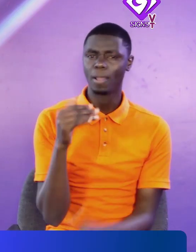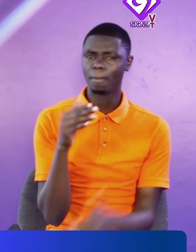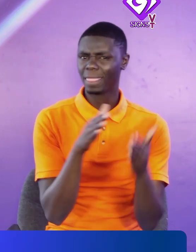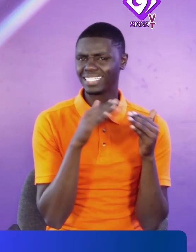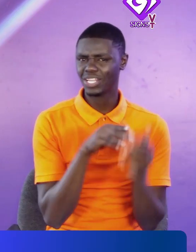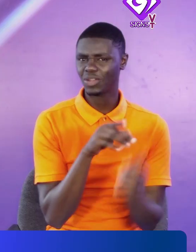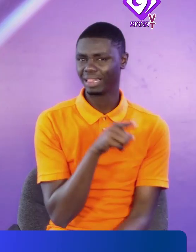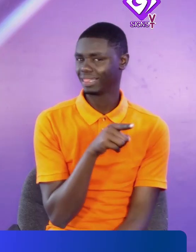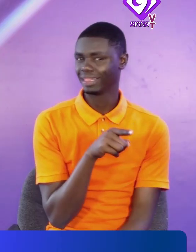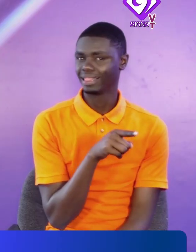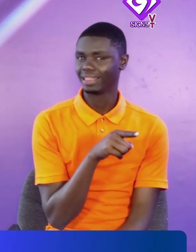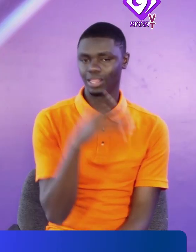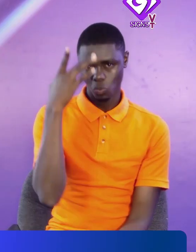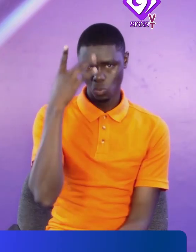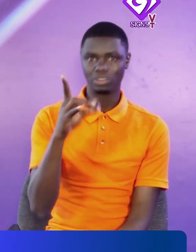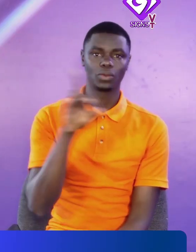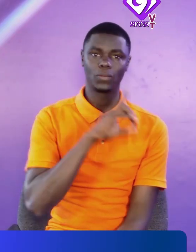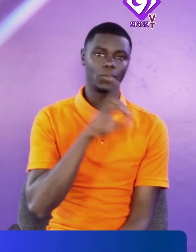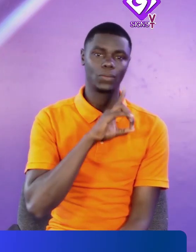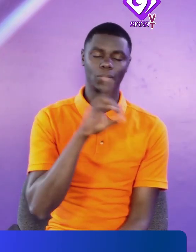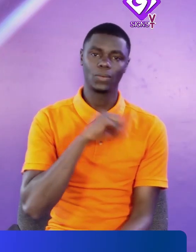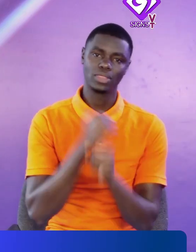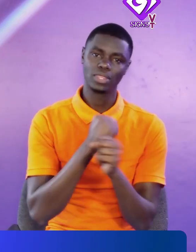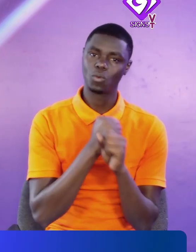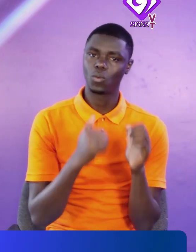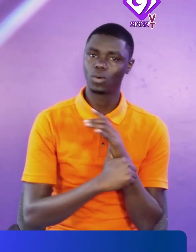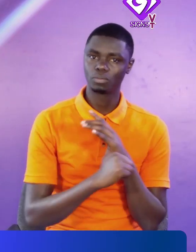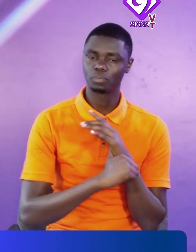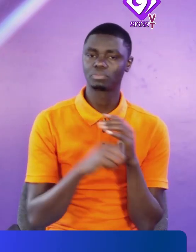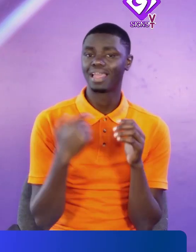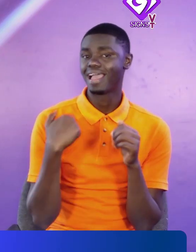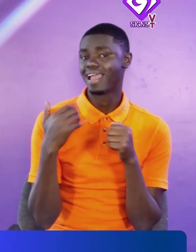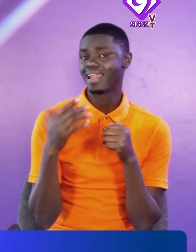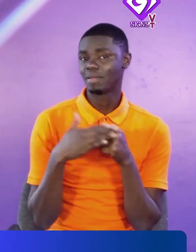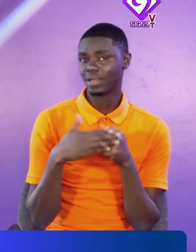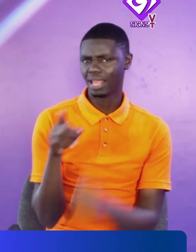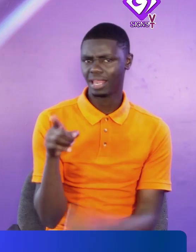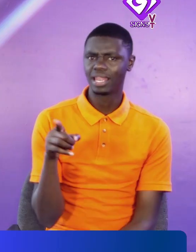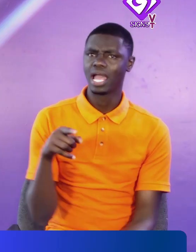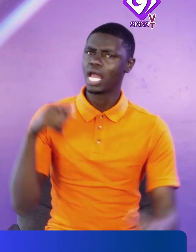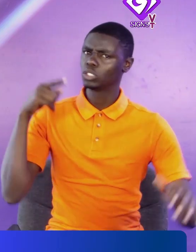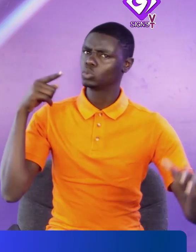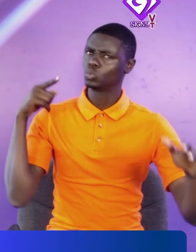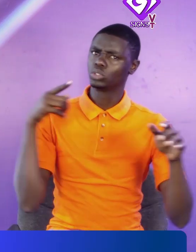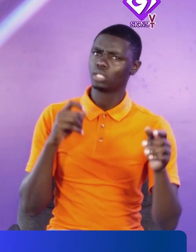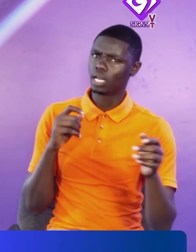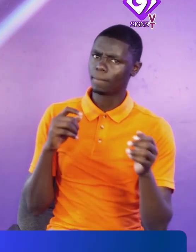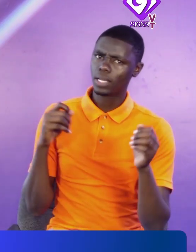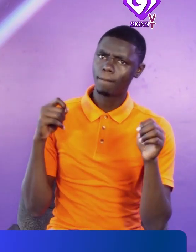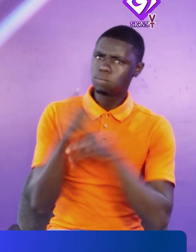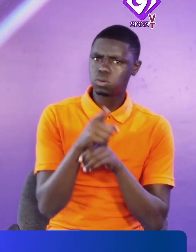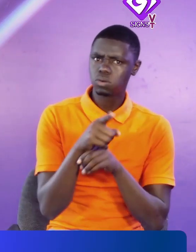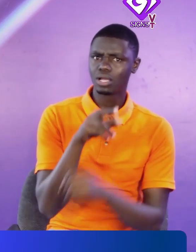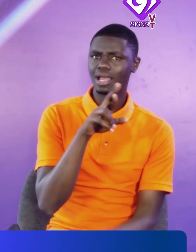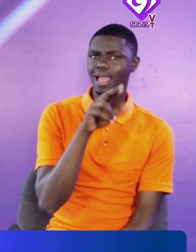venye wameamua bana. Hawa watu wanajituma. Huyu number 9 wa Olympiacos alipiga shoot ingine hapo. Raya manze,